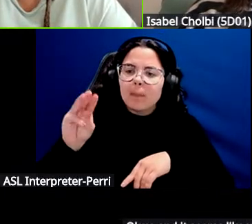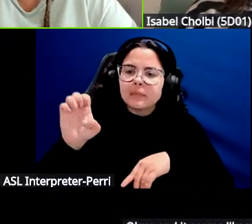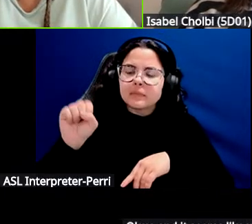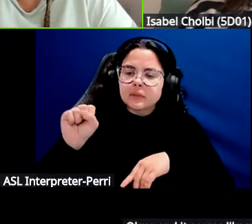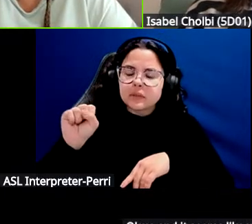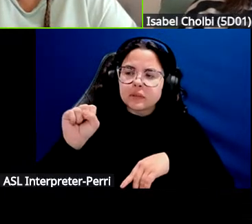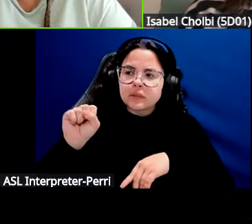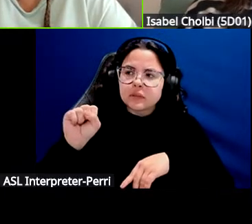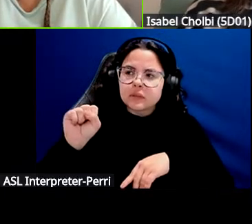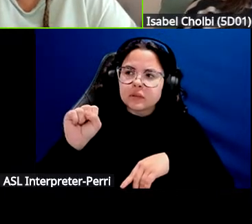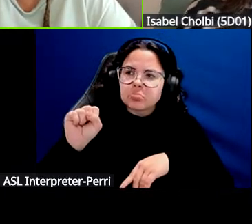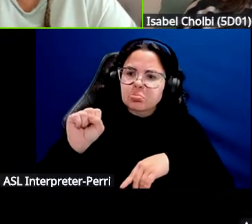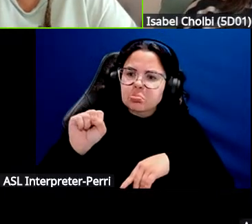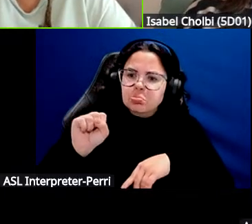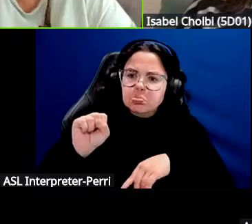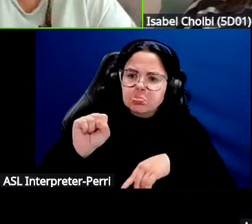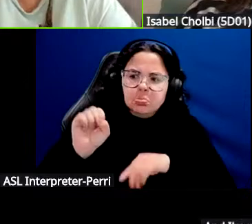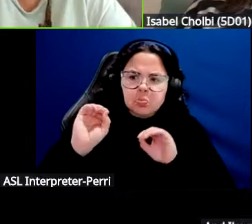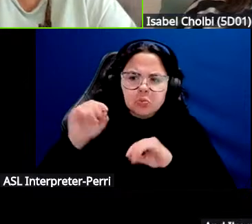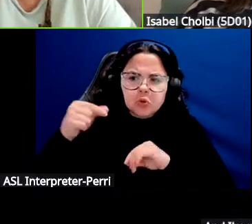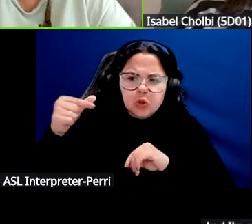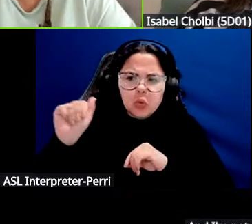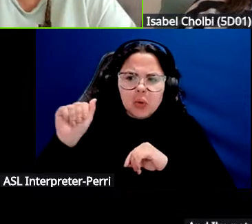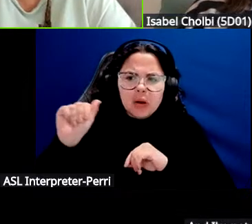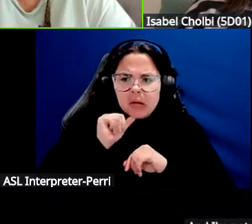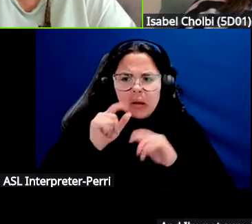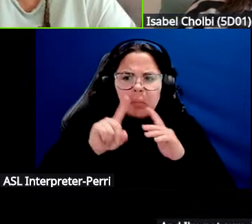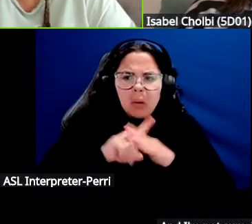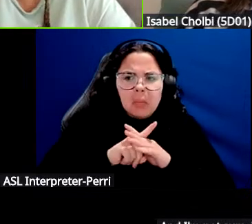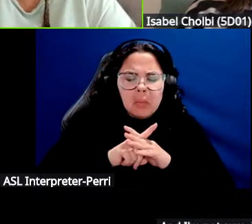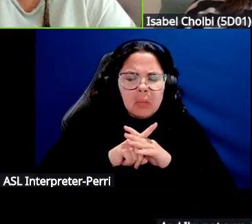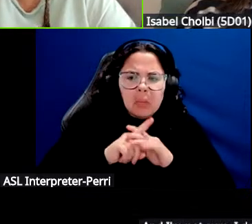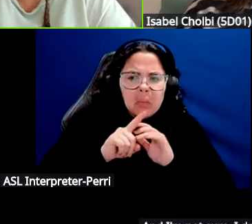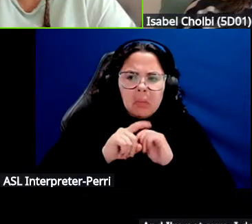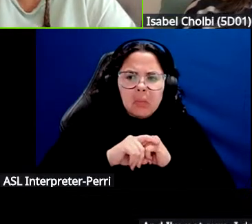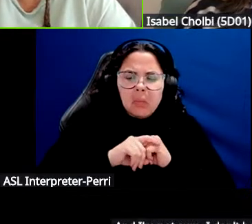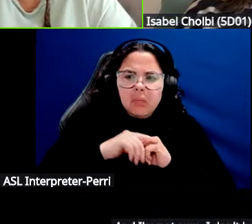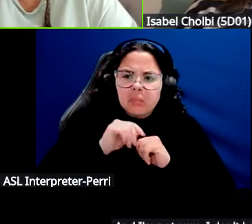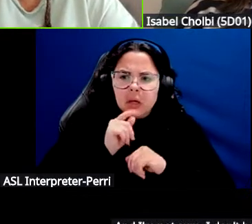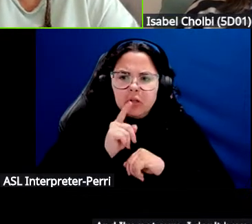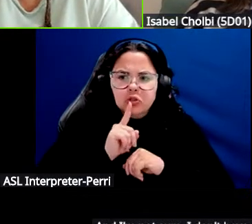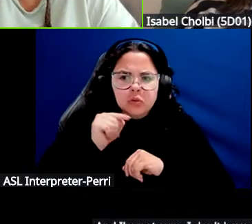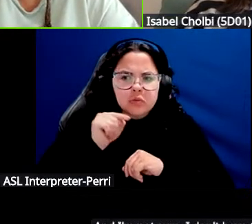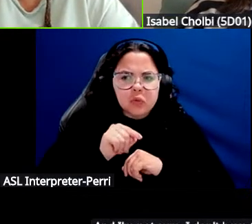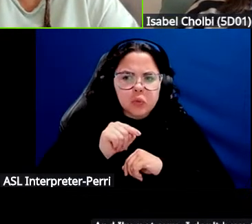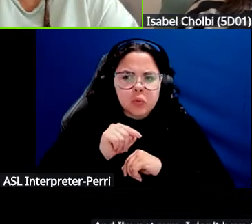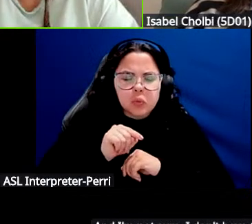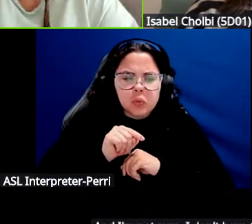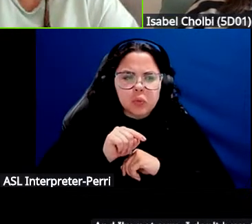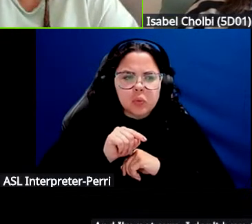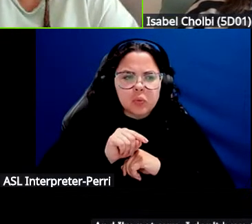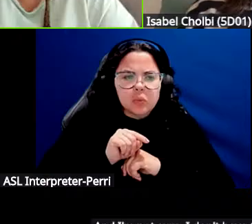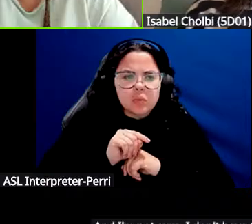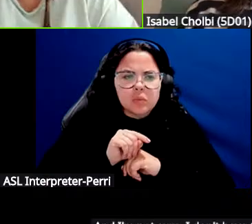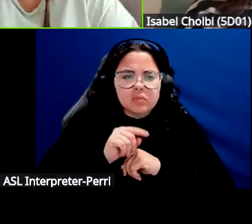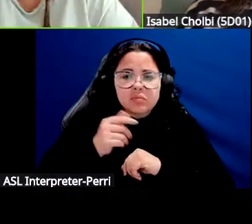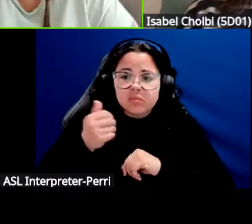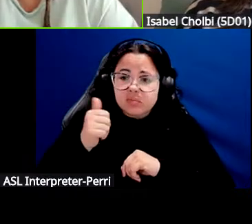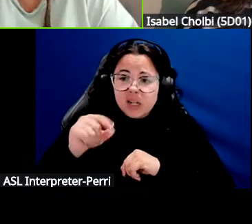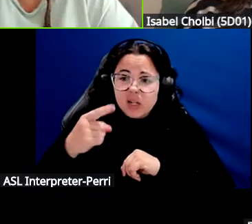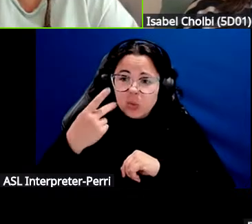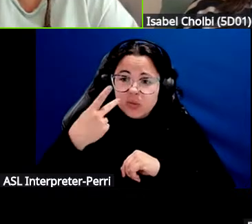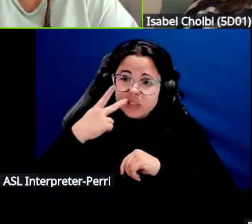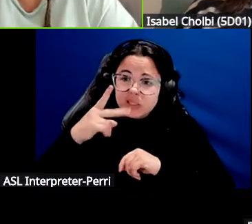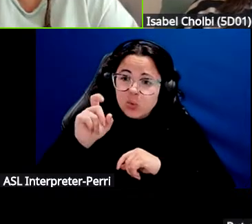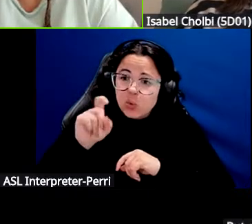And I'm not sure, I don't have Q&A on my screen, so I'm not sure if you do, but did anyone get the